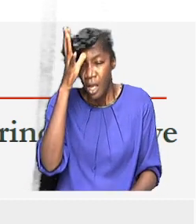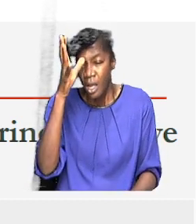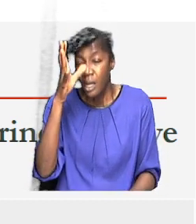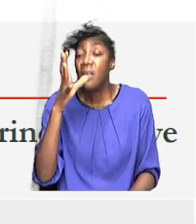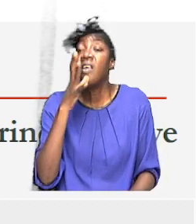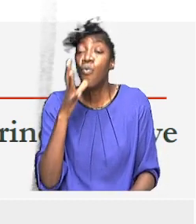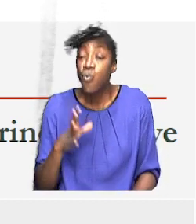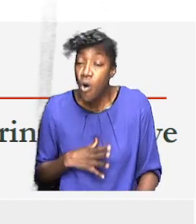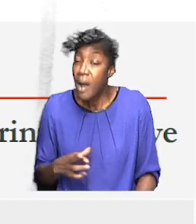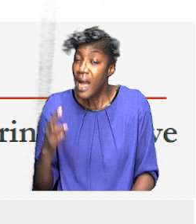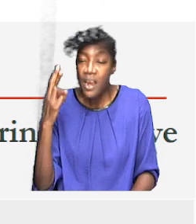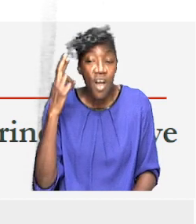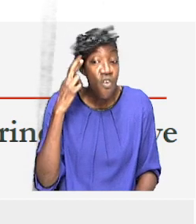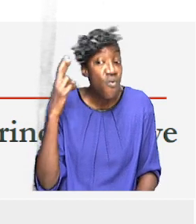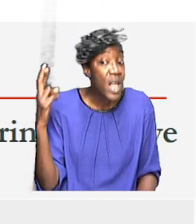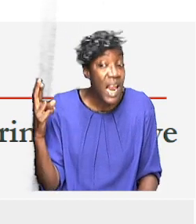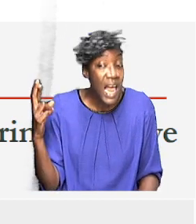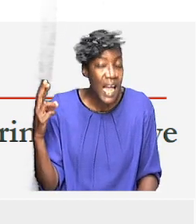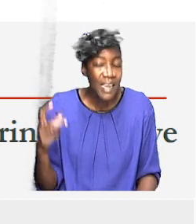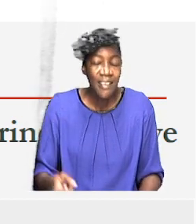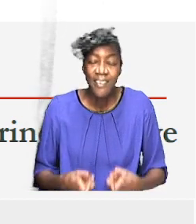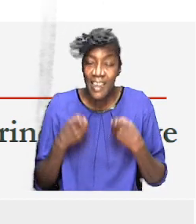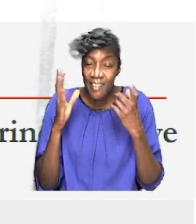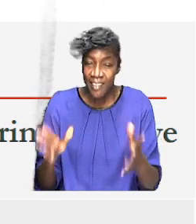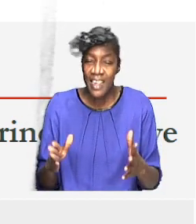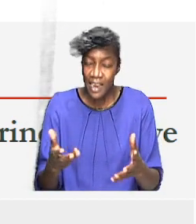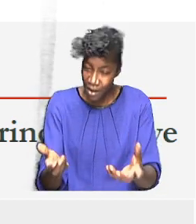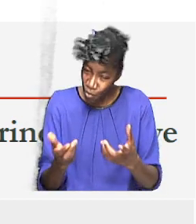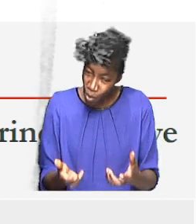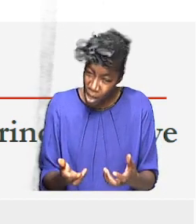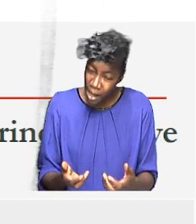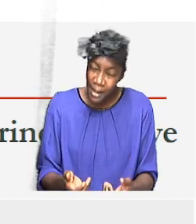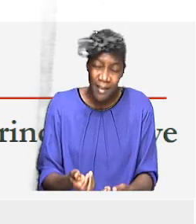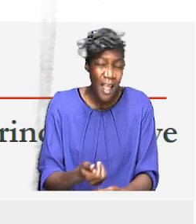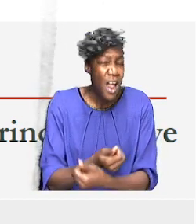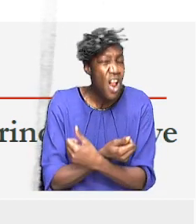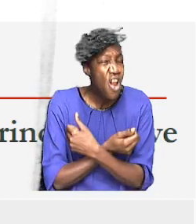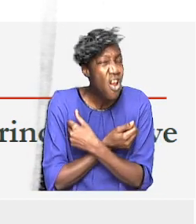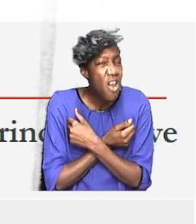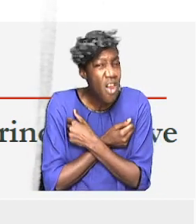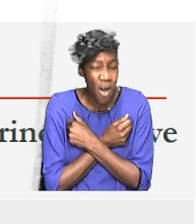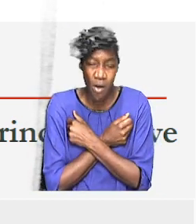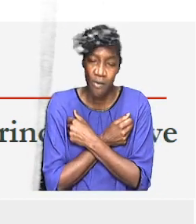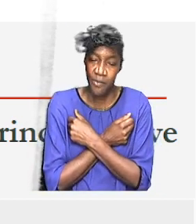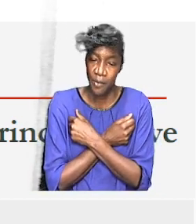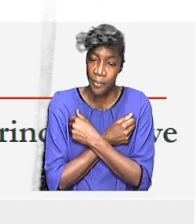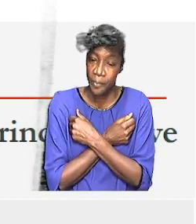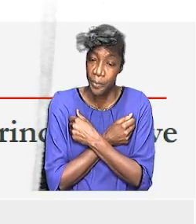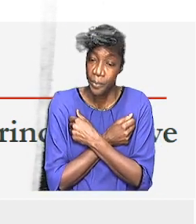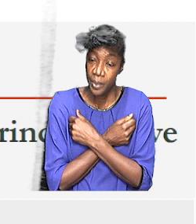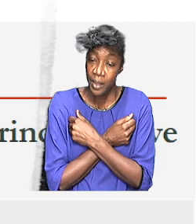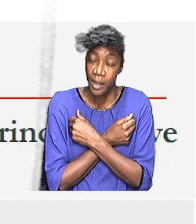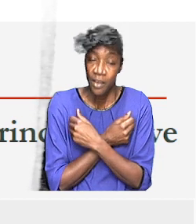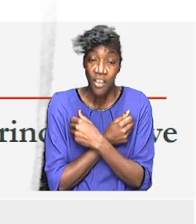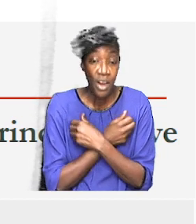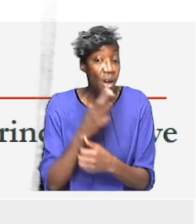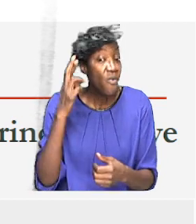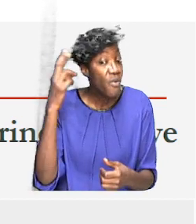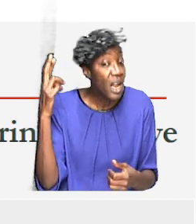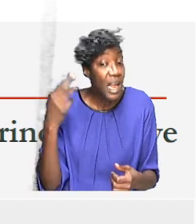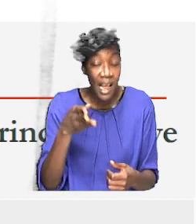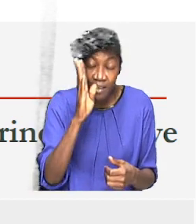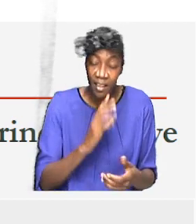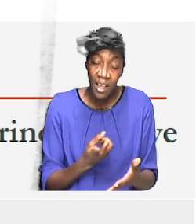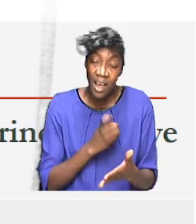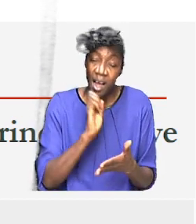was an outcast, a sinner in society, it required intense intimacy. And because she had intense intimacy and she realized that God has